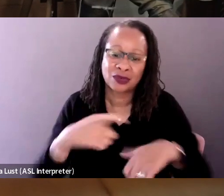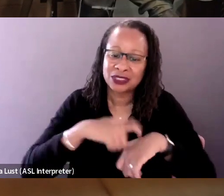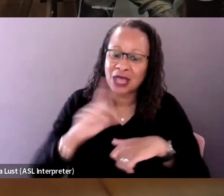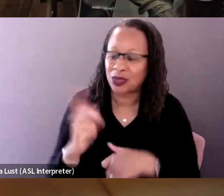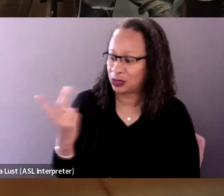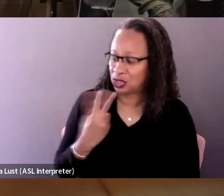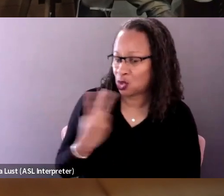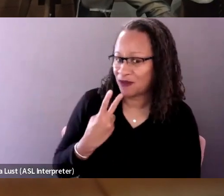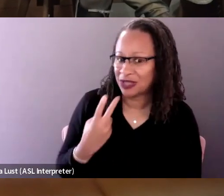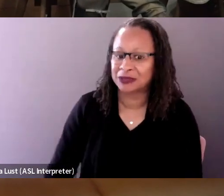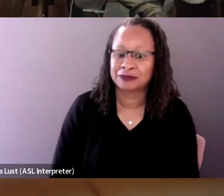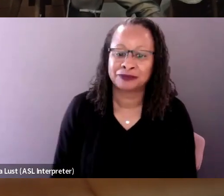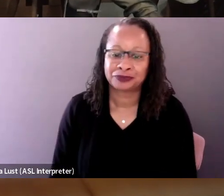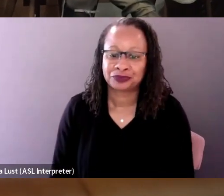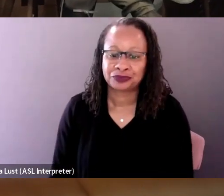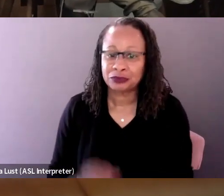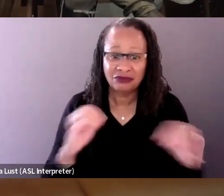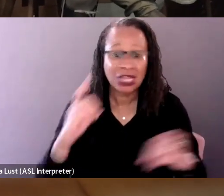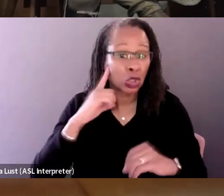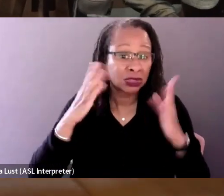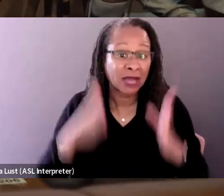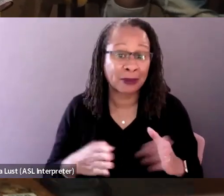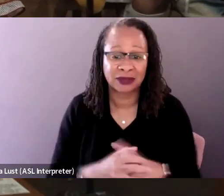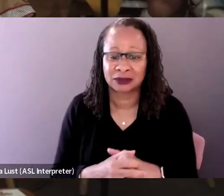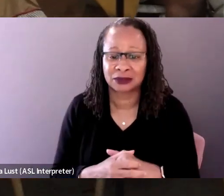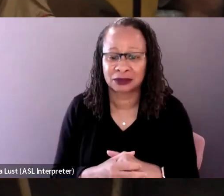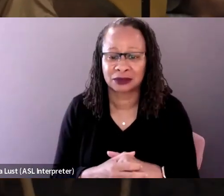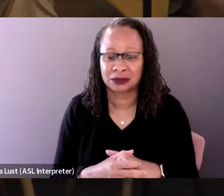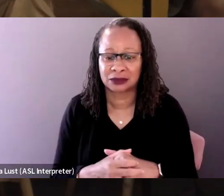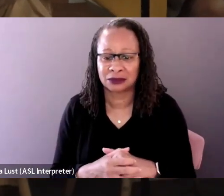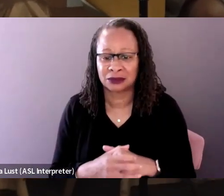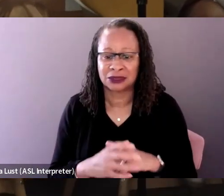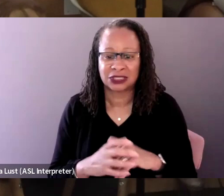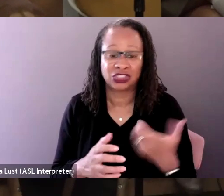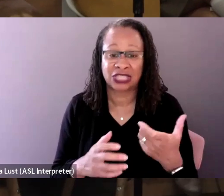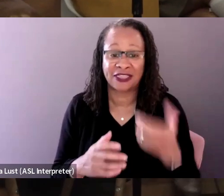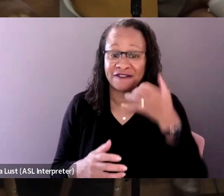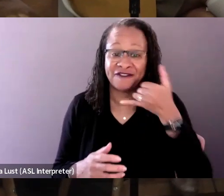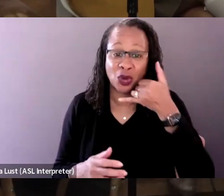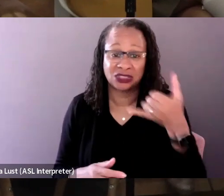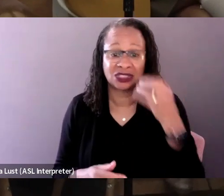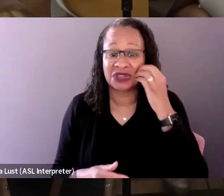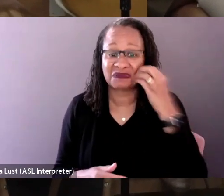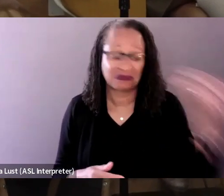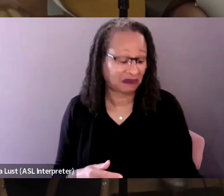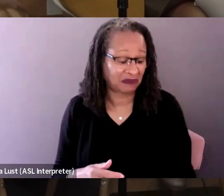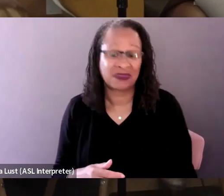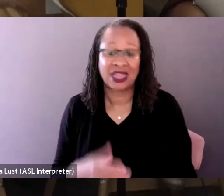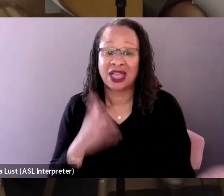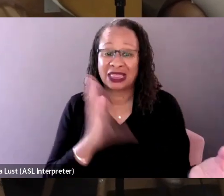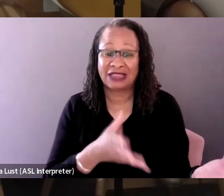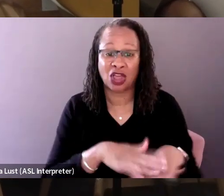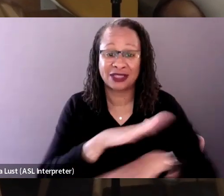and no sound person and just like us like setting the iPhone down. And I think like part